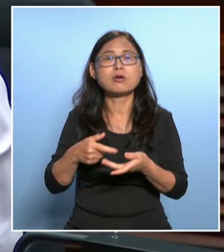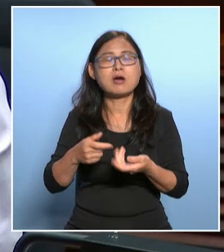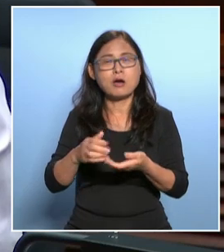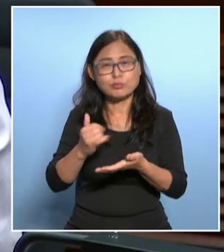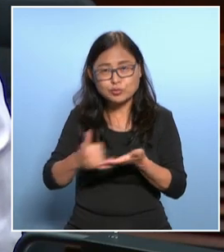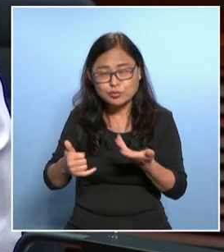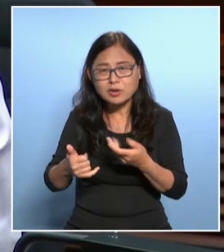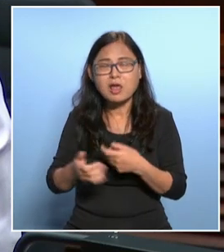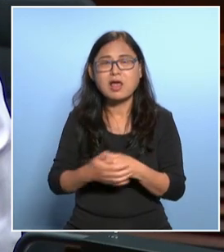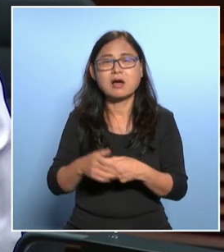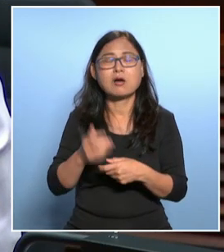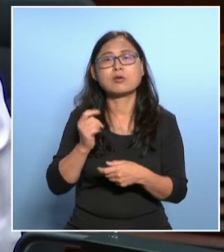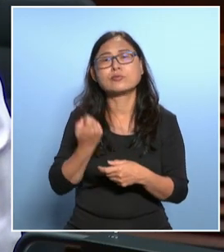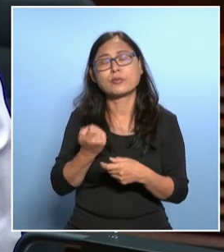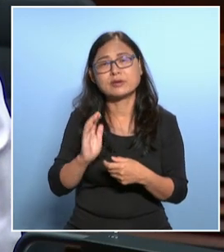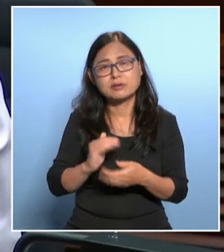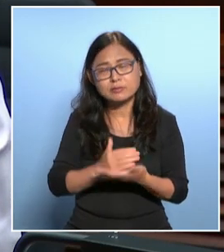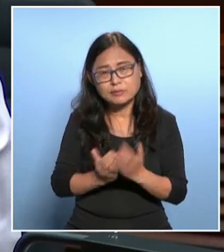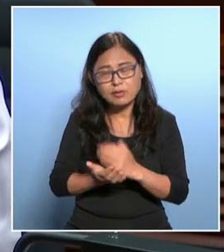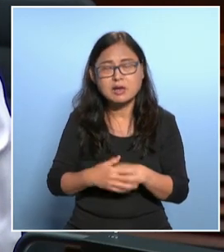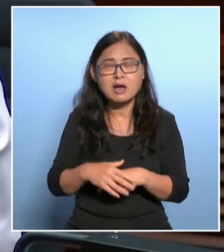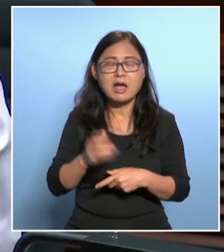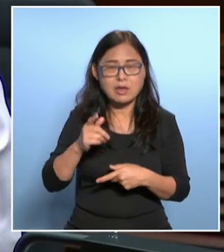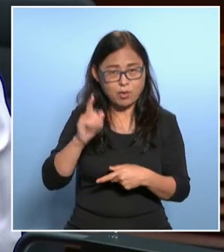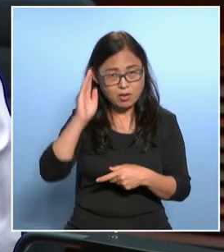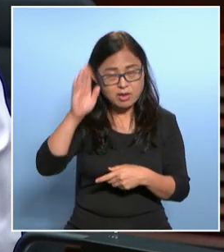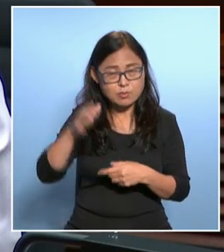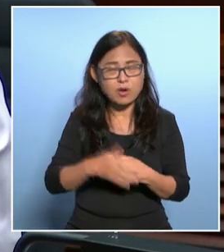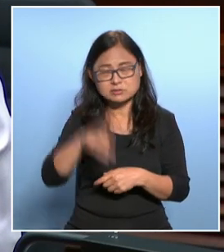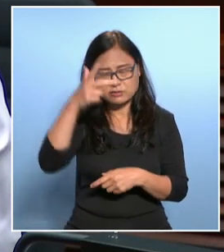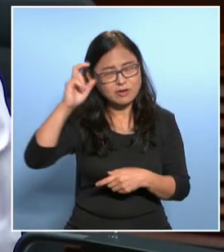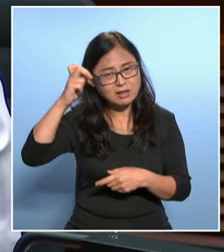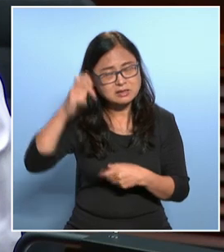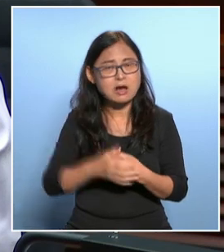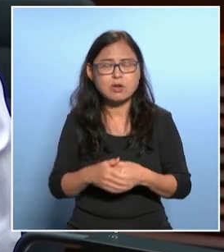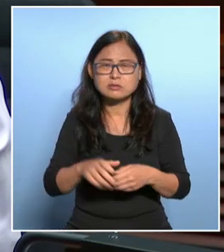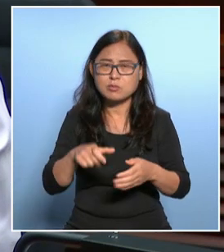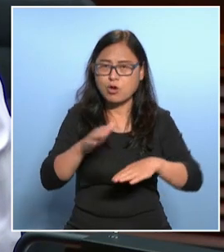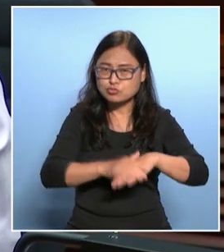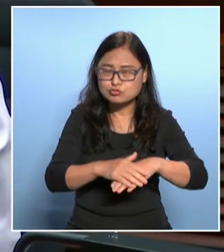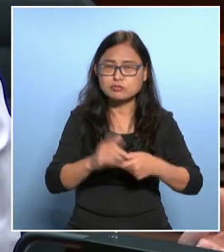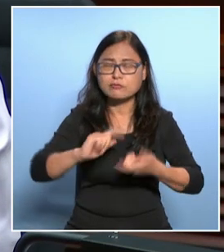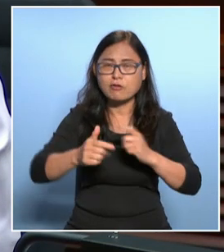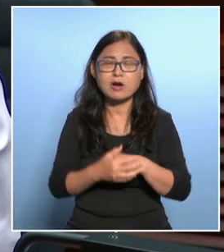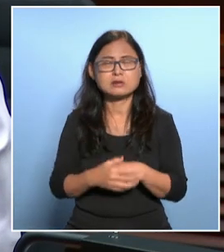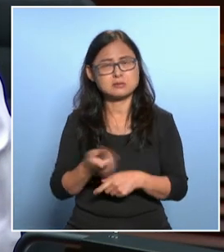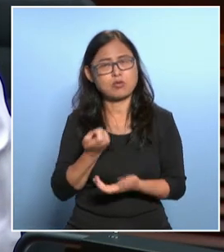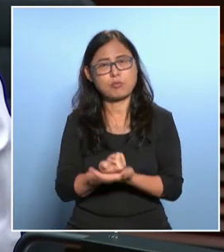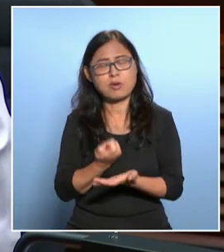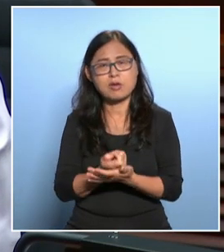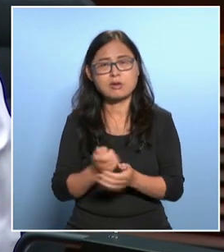cautious speaking and easy revoking approach. So I hope that the administration will seriously consider this. It doesn't cost